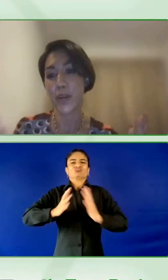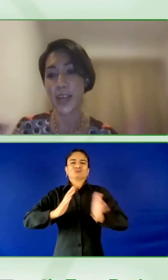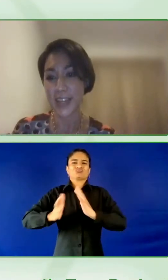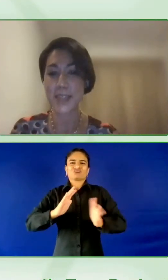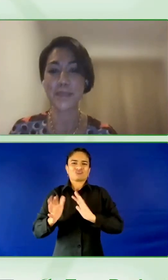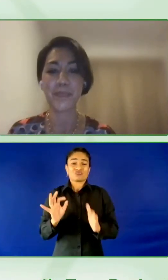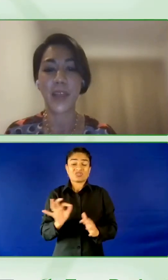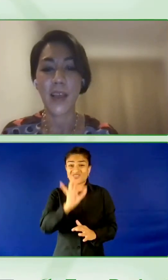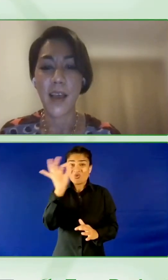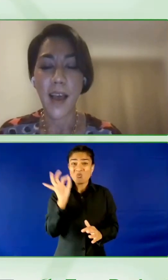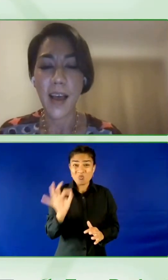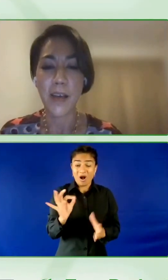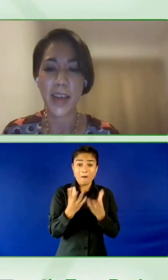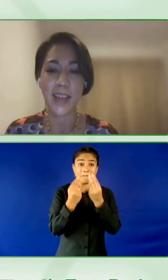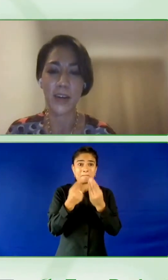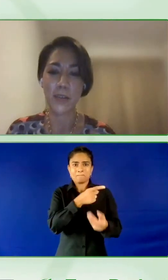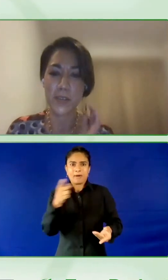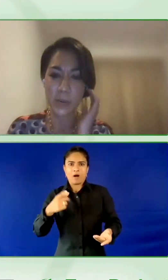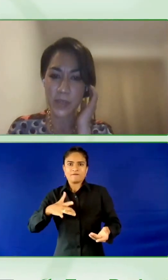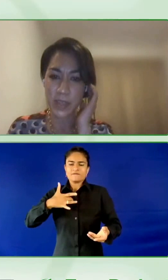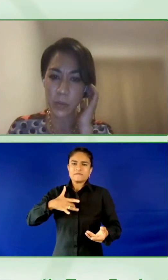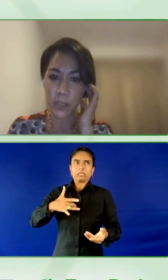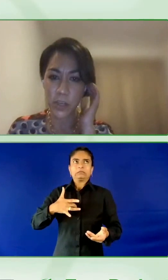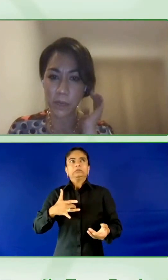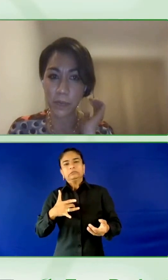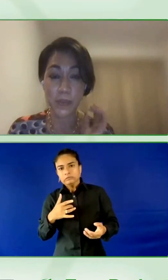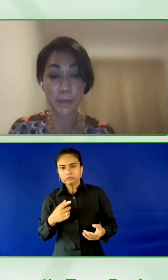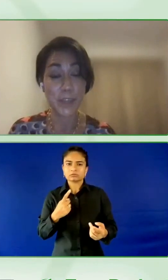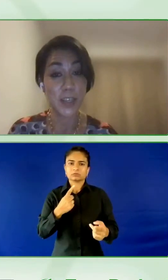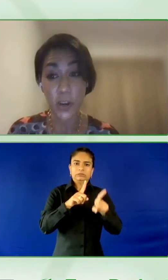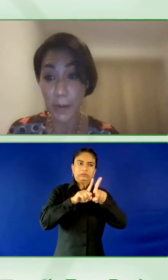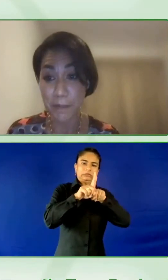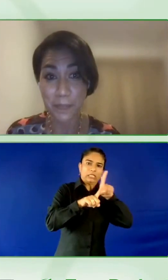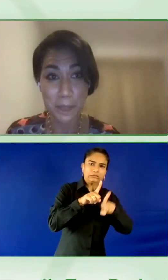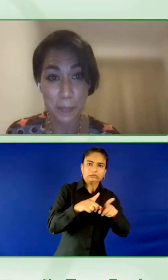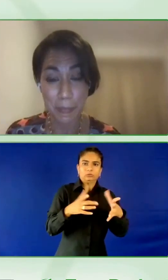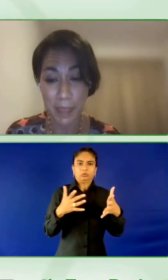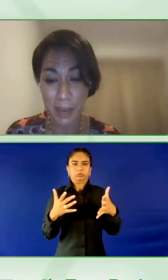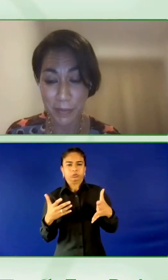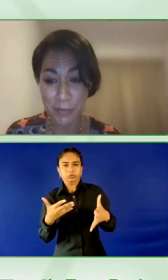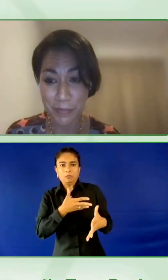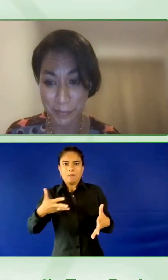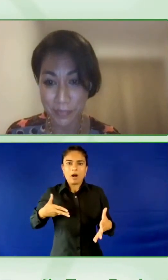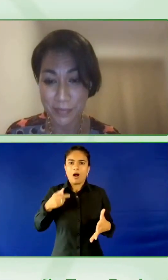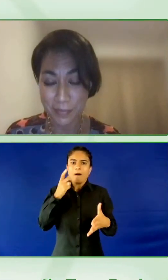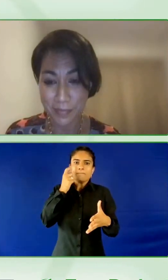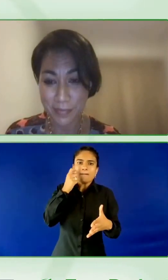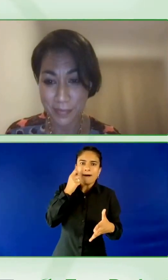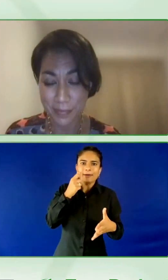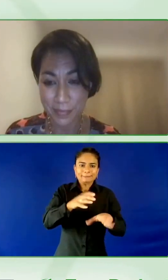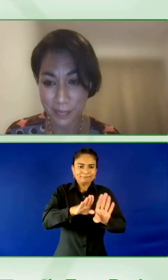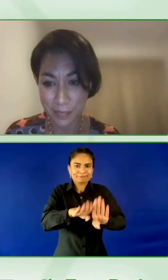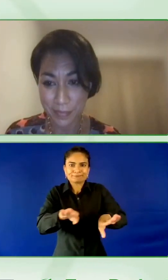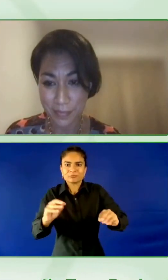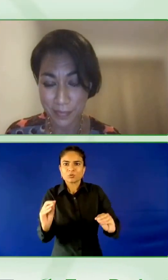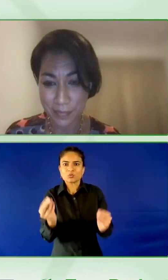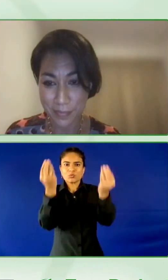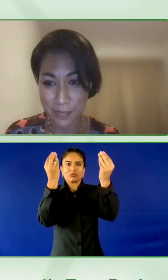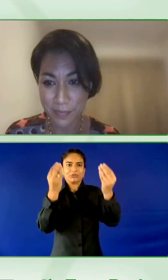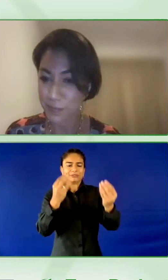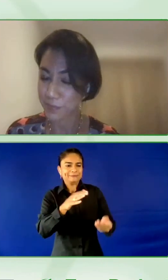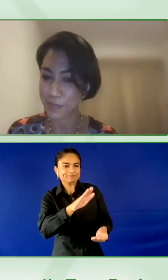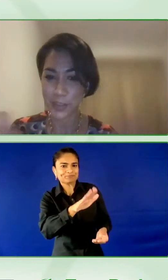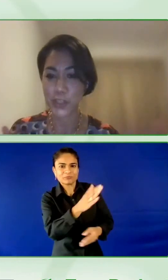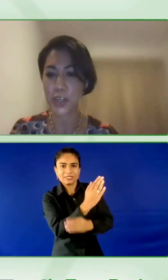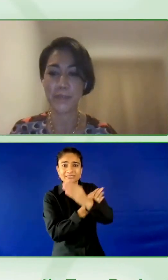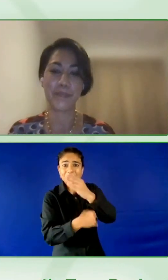a starting point, I guess. And then also Marissa, someone said workshop. I'm just going to stop you there so that we have equal time for all